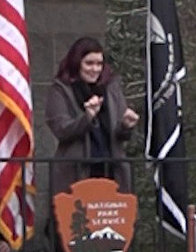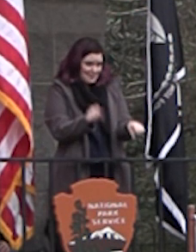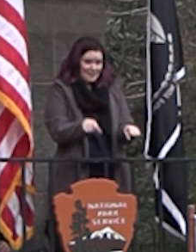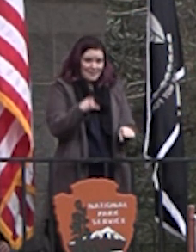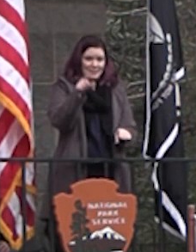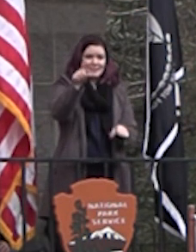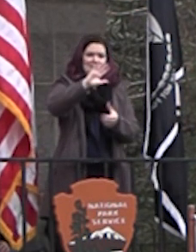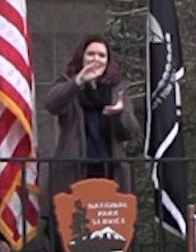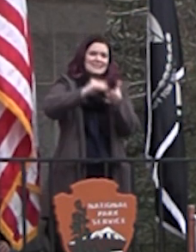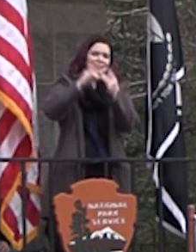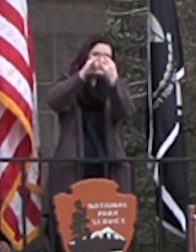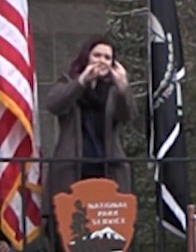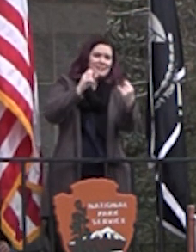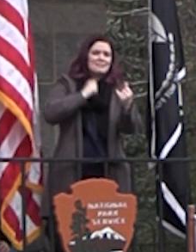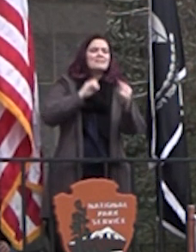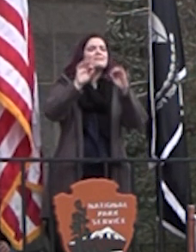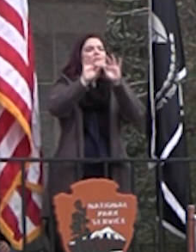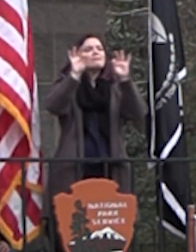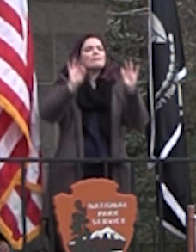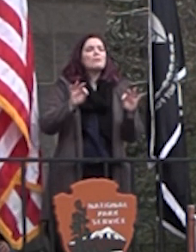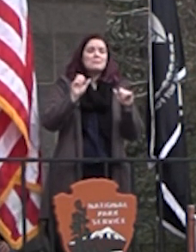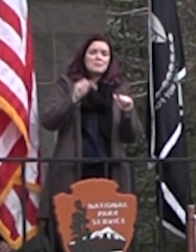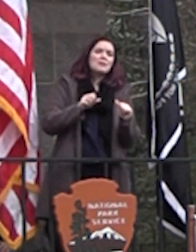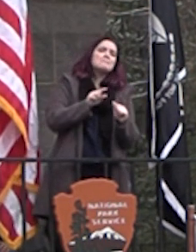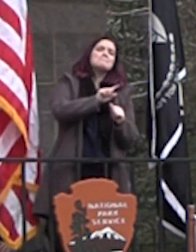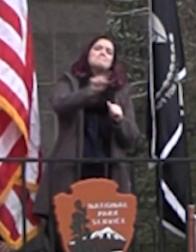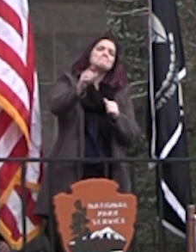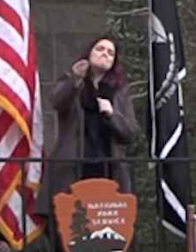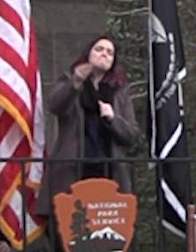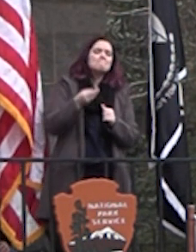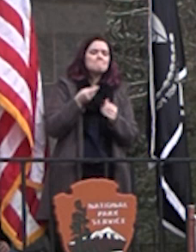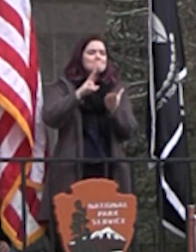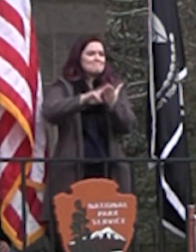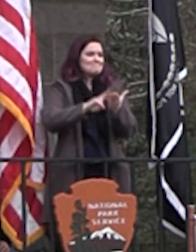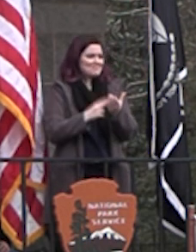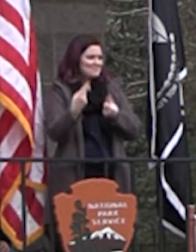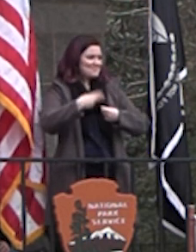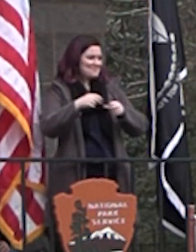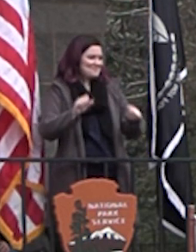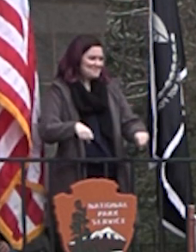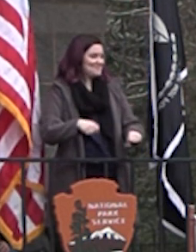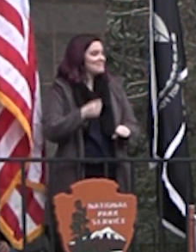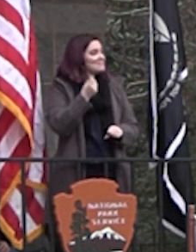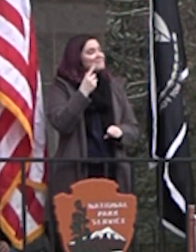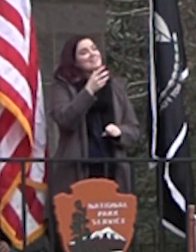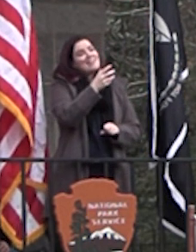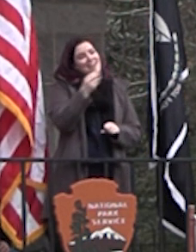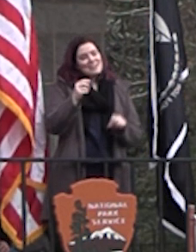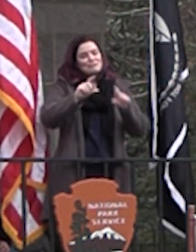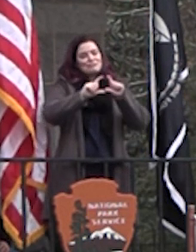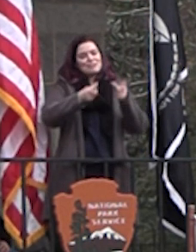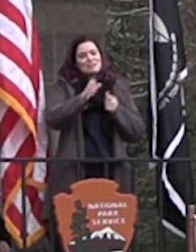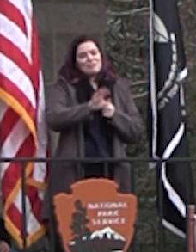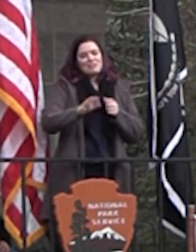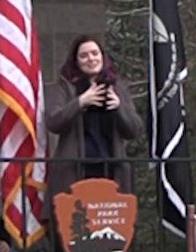center tent. If you'd like to be a part of our ambassador team, we'd love to have you join us. And along with the Wreaths Across America wreath